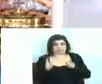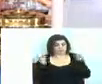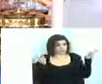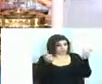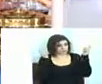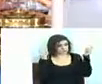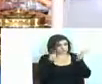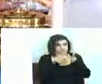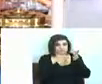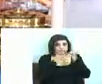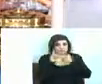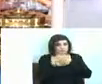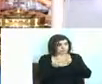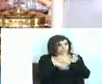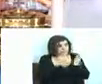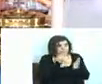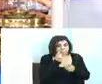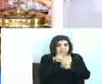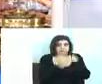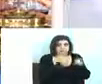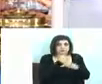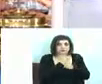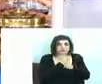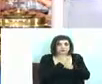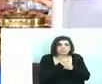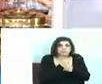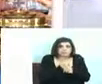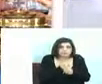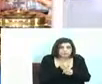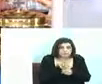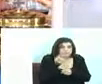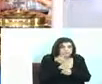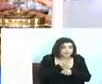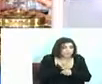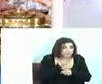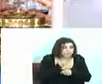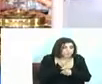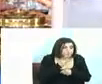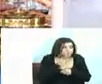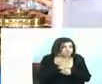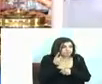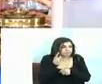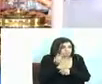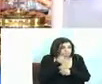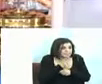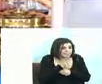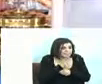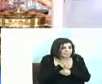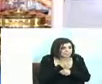what they do once a year, a celebration called Pink Dot, because they can't have LGBT pride.